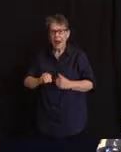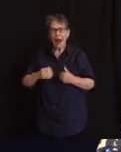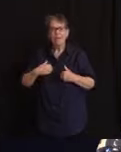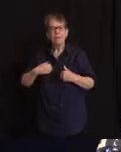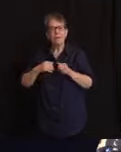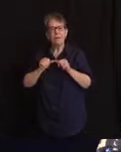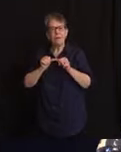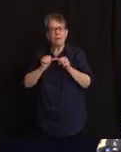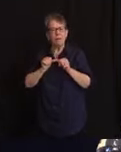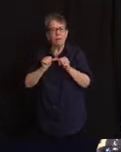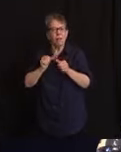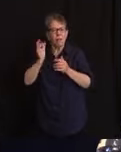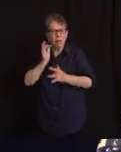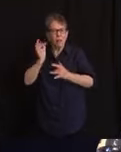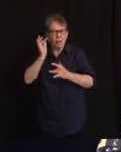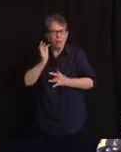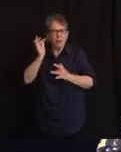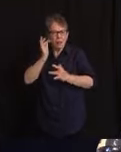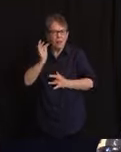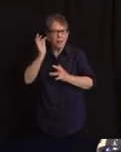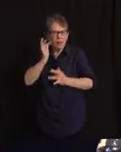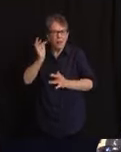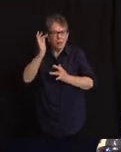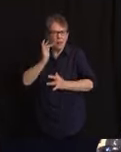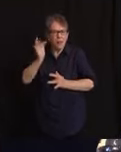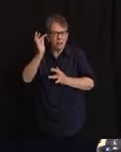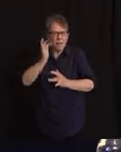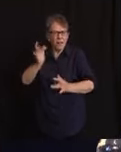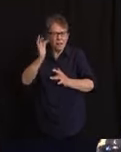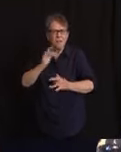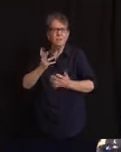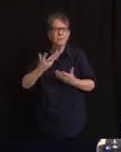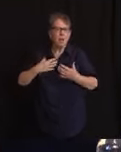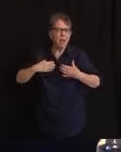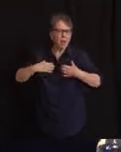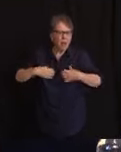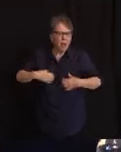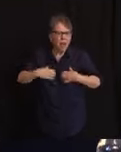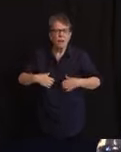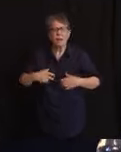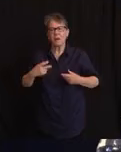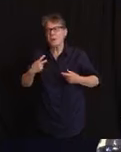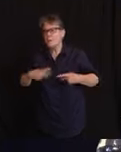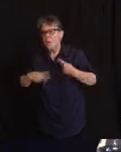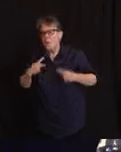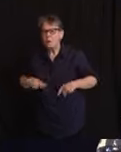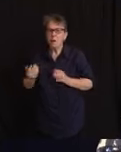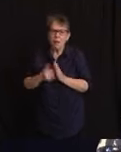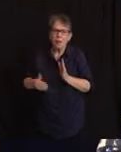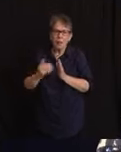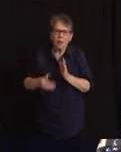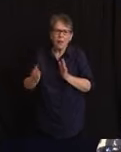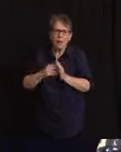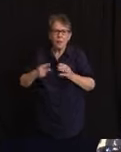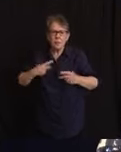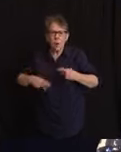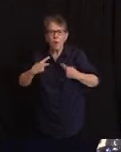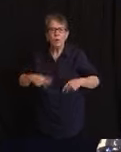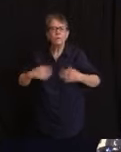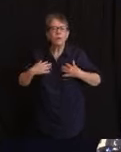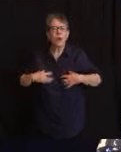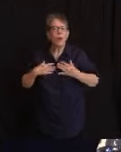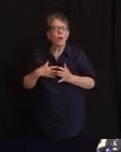lung diseases, which with pneumonia you would understand that would be a complicating factor. And for